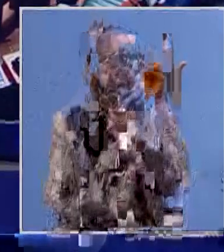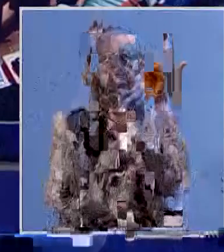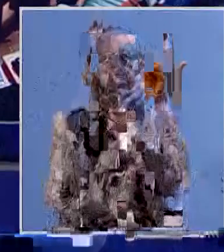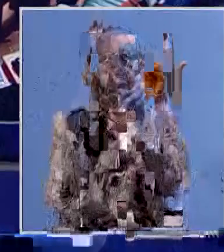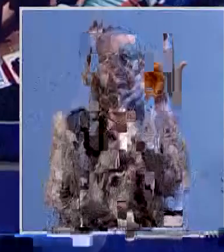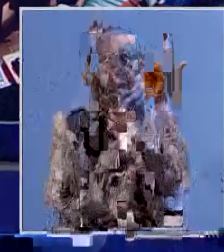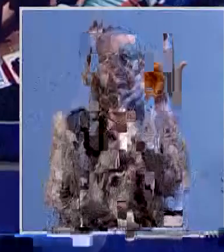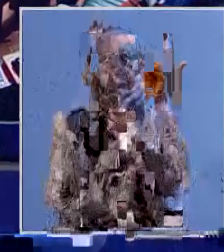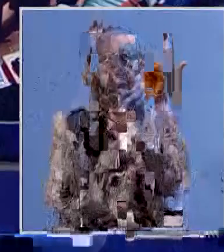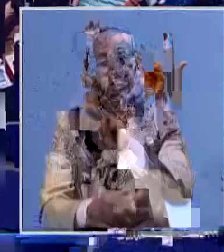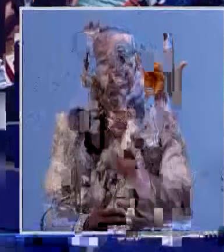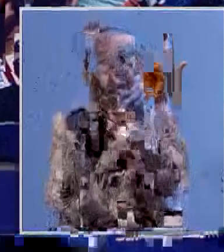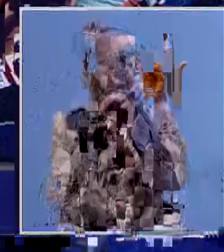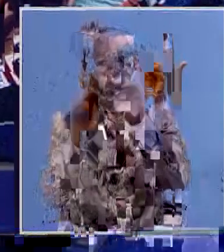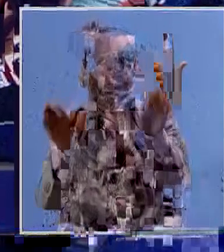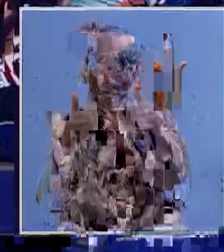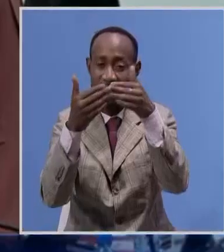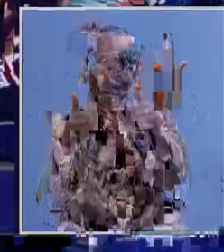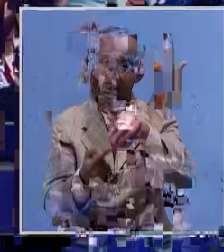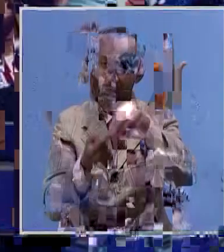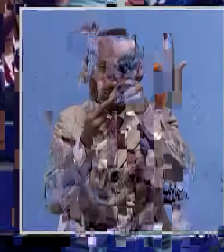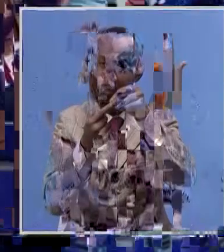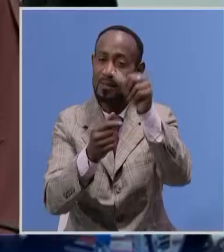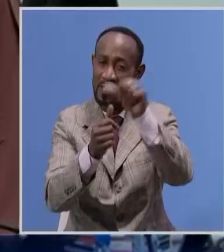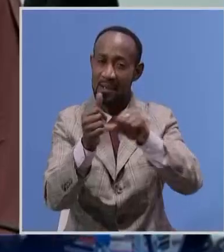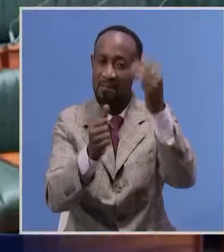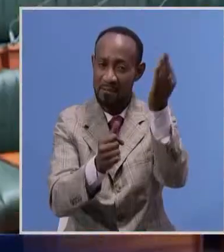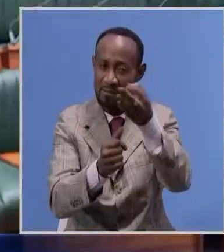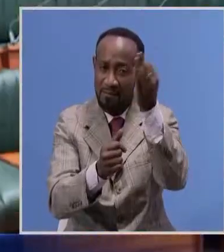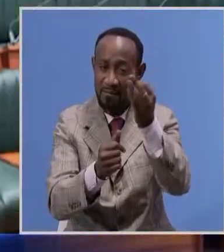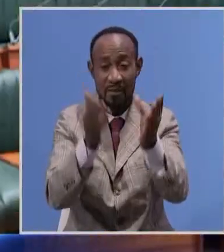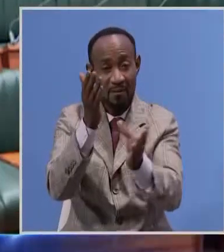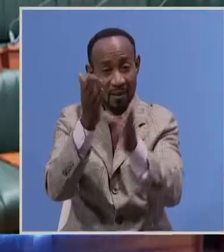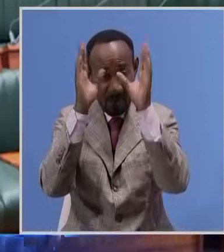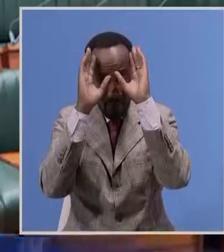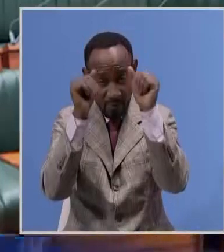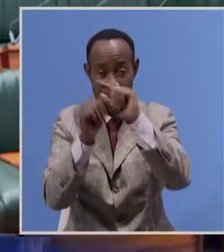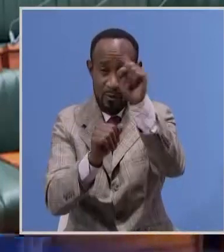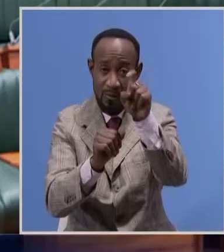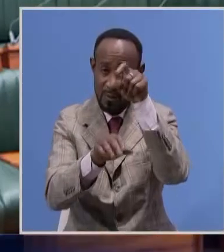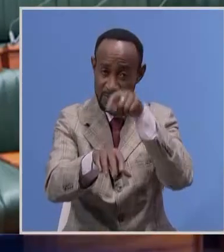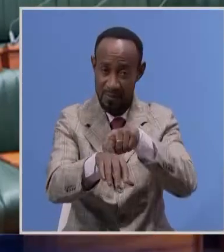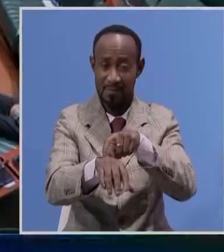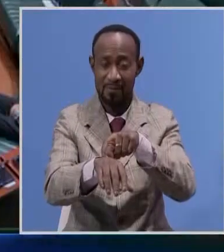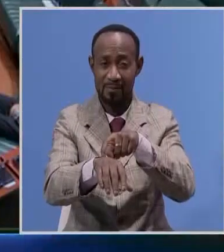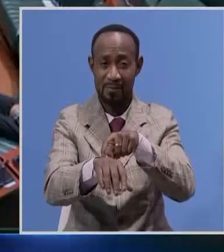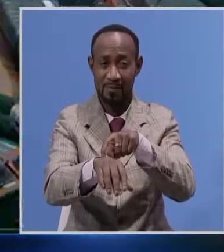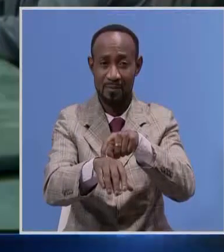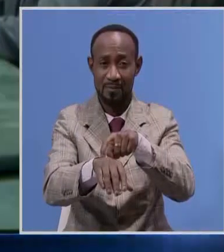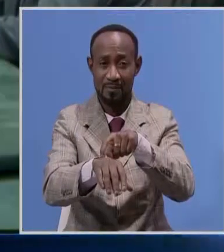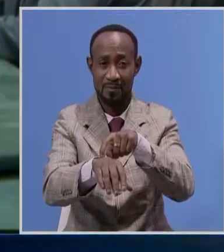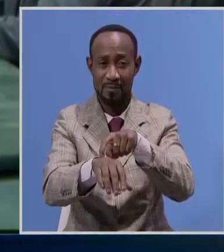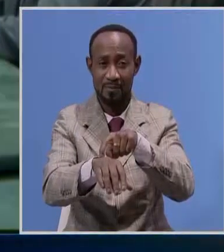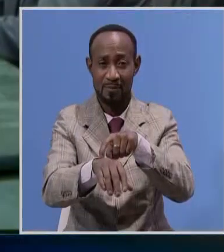The National Assembly carries a special feature every Friday, the Vice President's Question Time. The recovery of